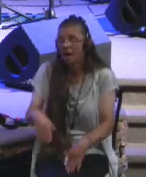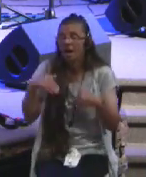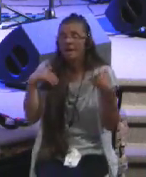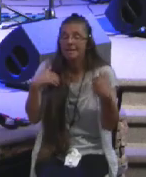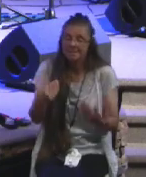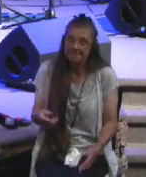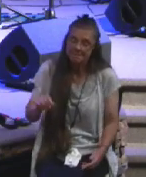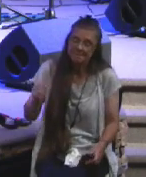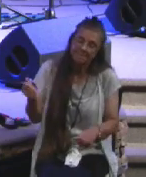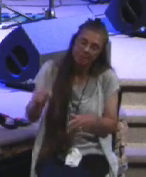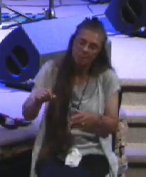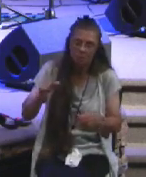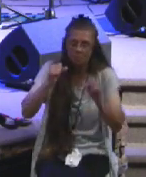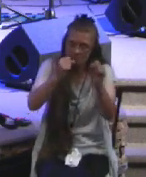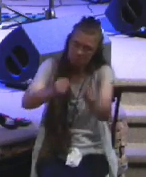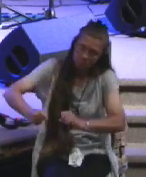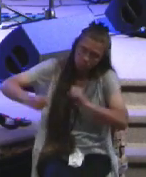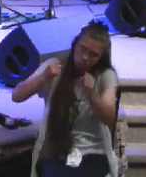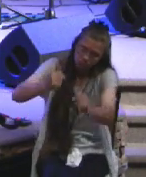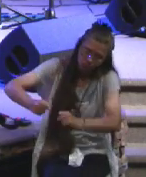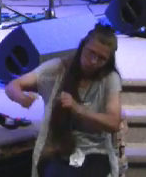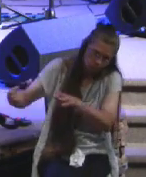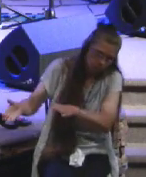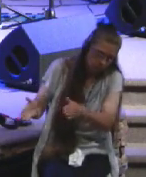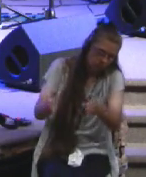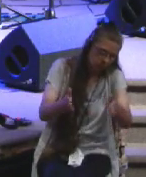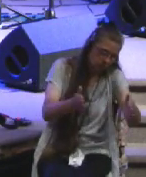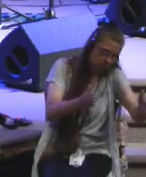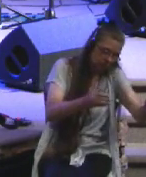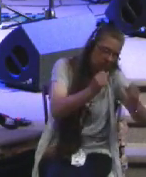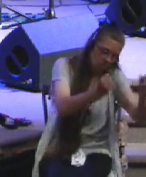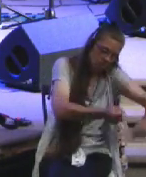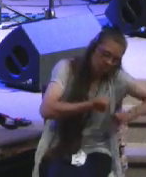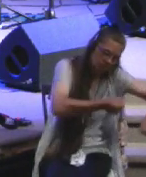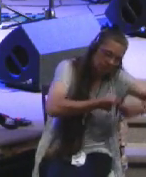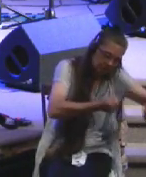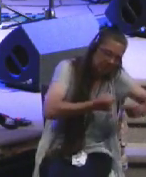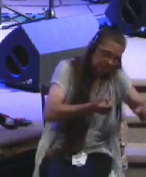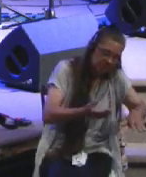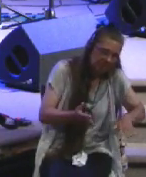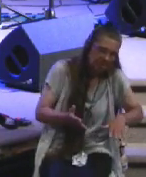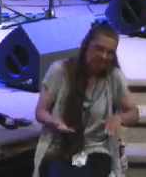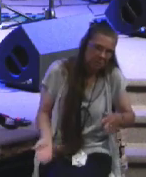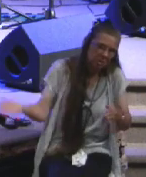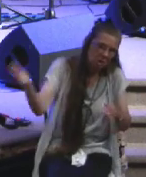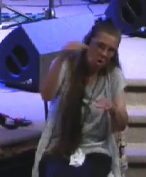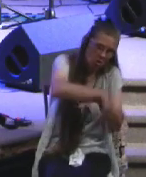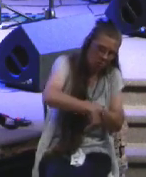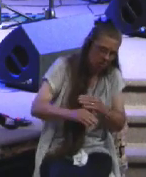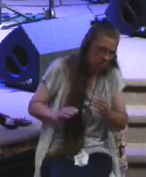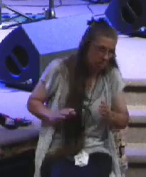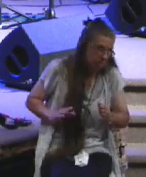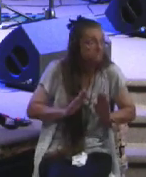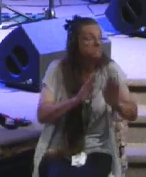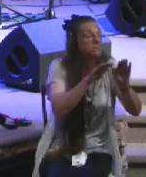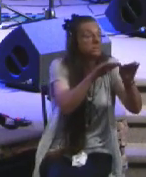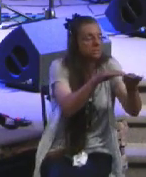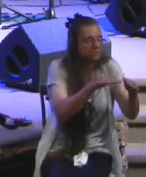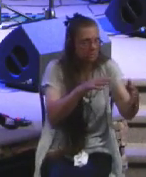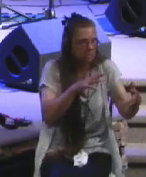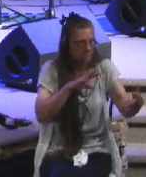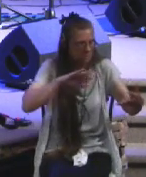So we begin to row our little island over there, and we're rowing, and we kind of overshoot her. And we